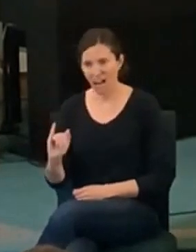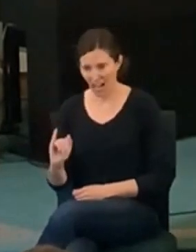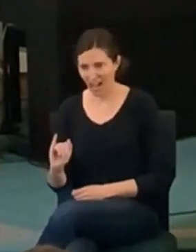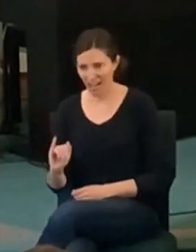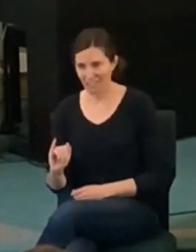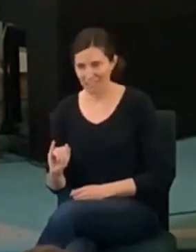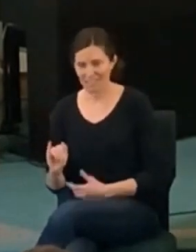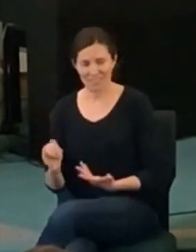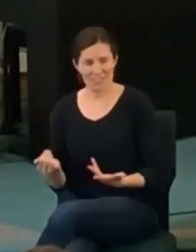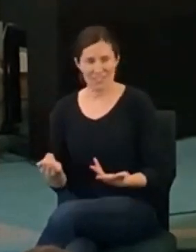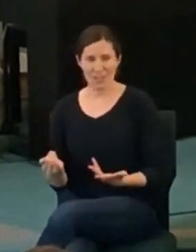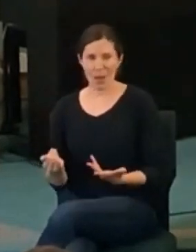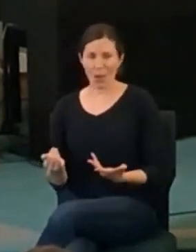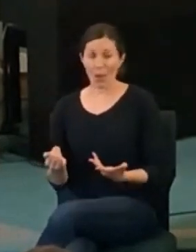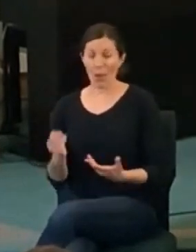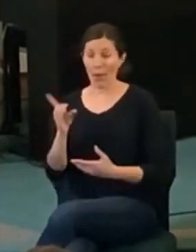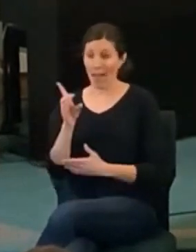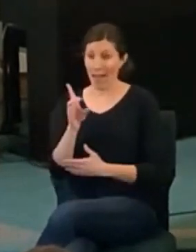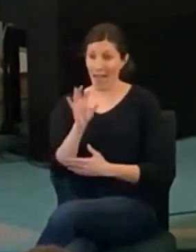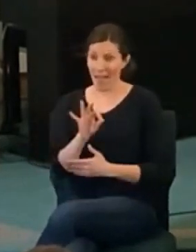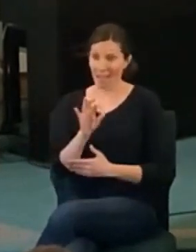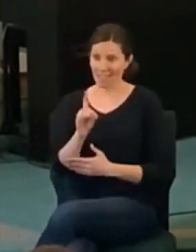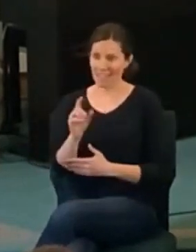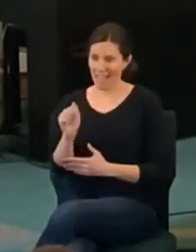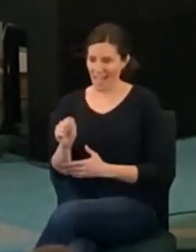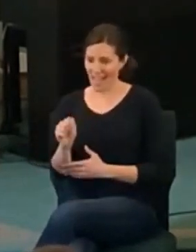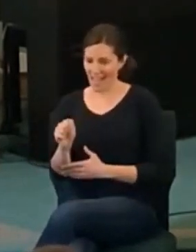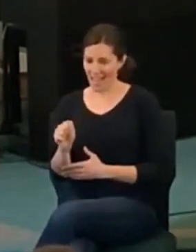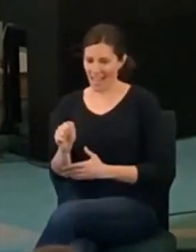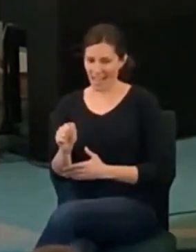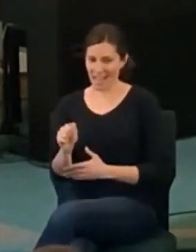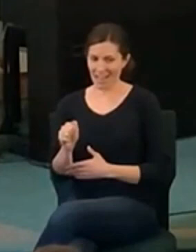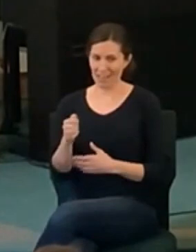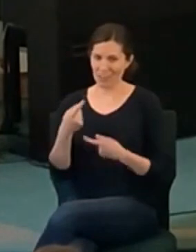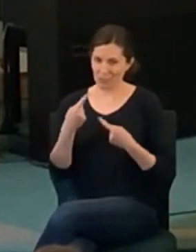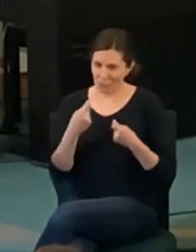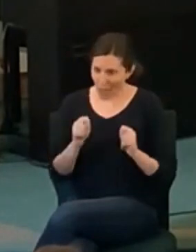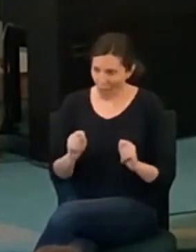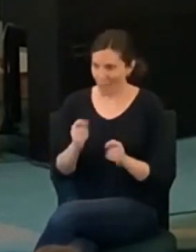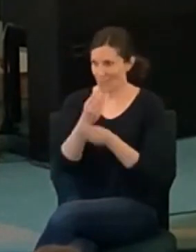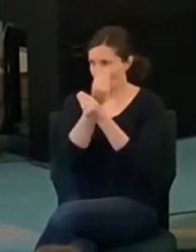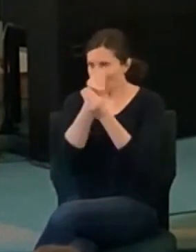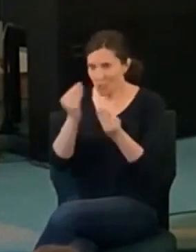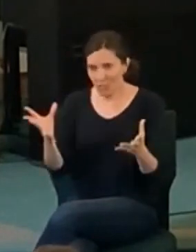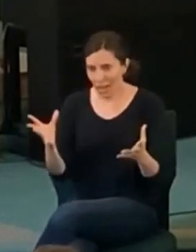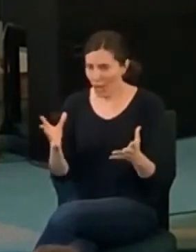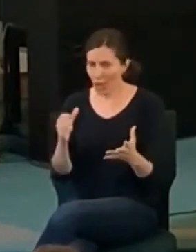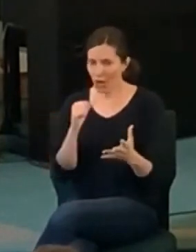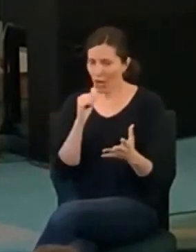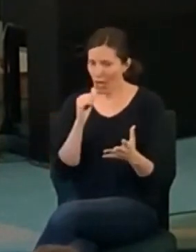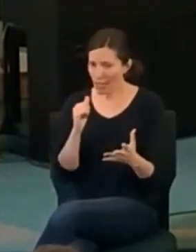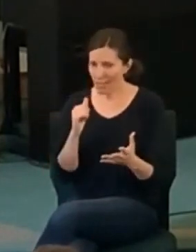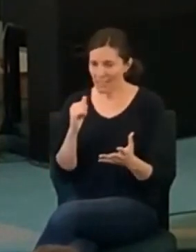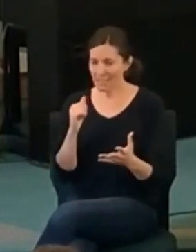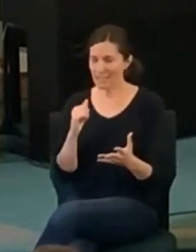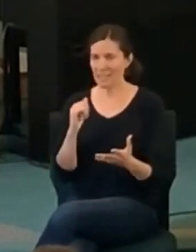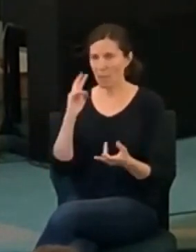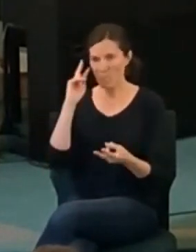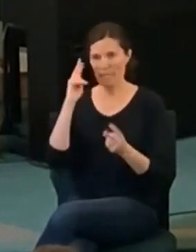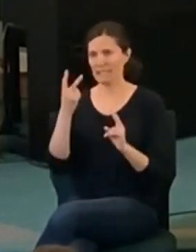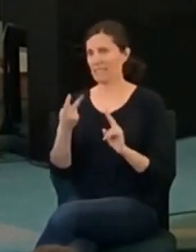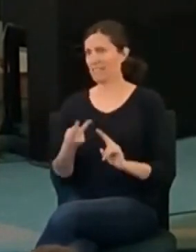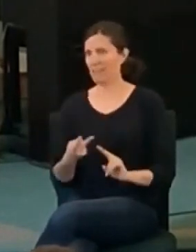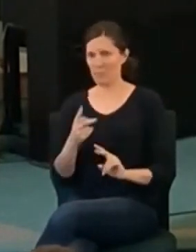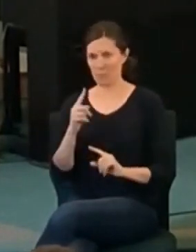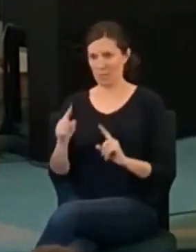and salmonella, they say. When an avocado is submerged in water, bacteria and fungi